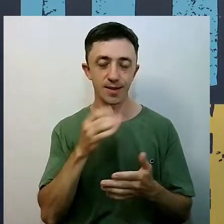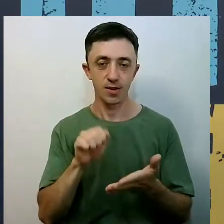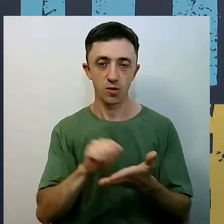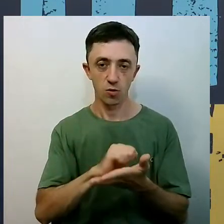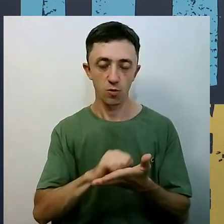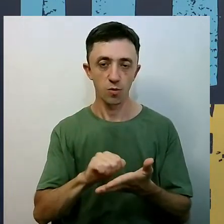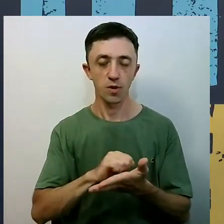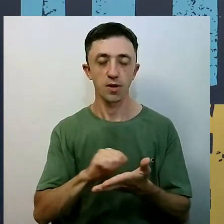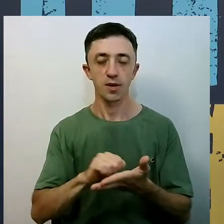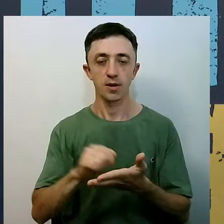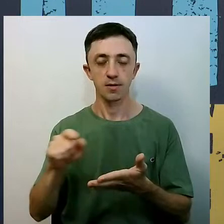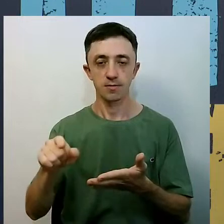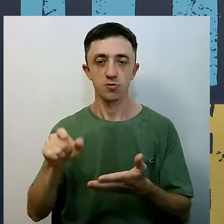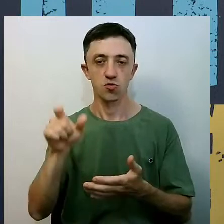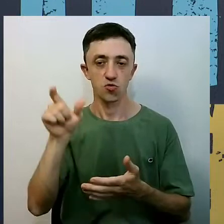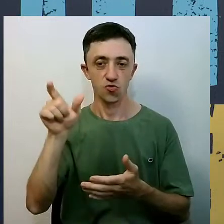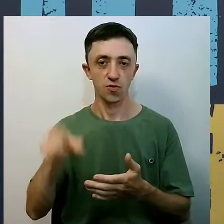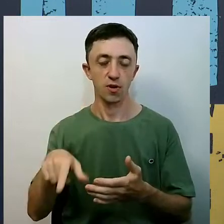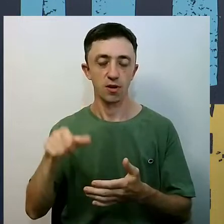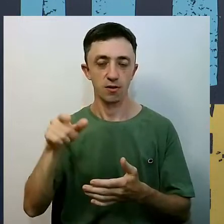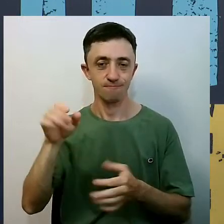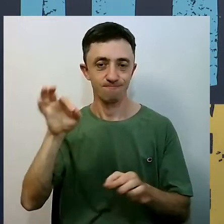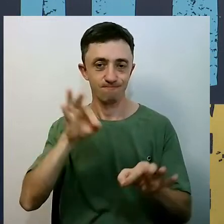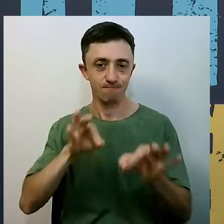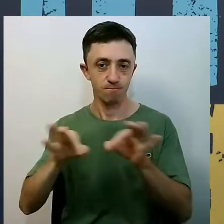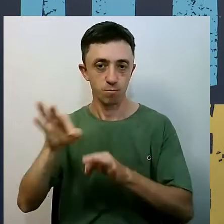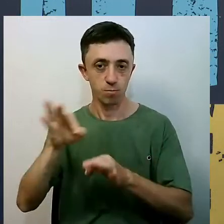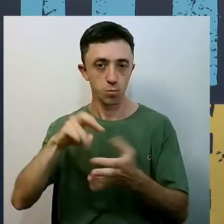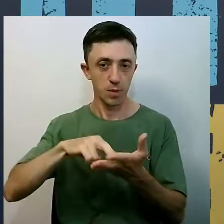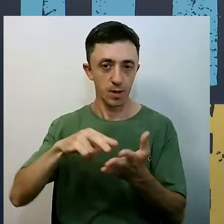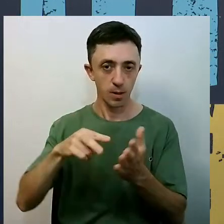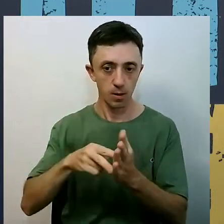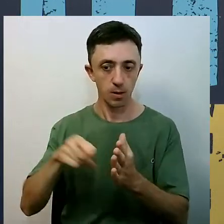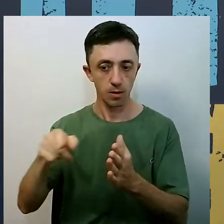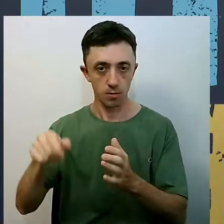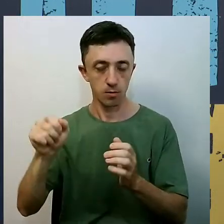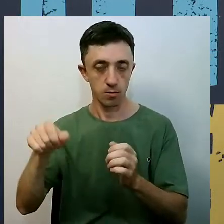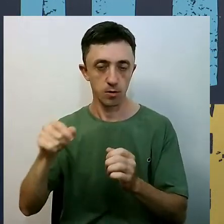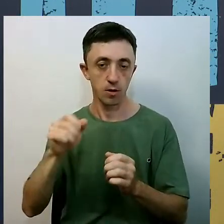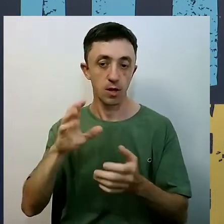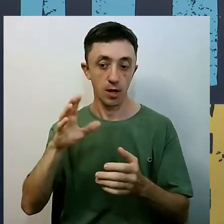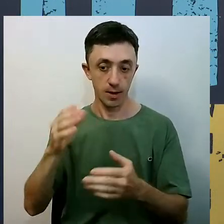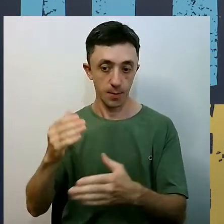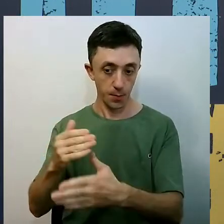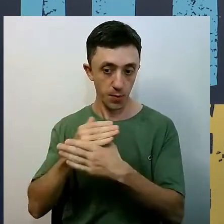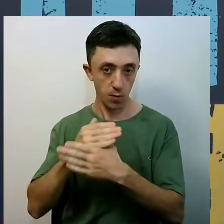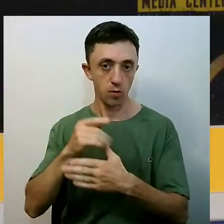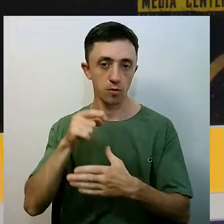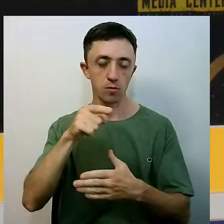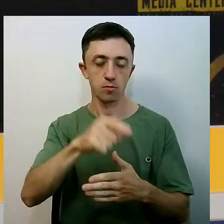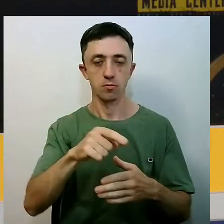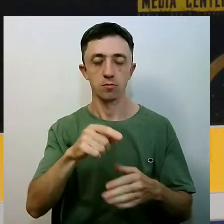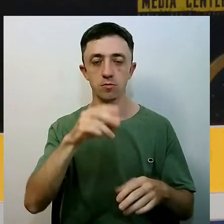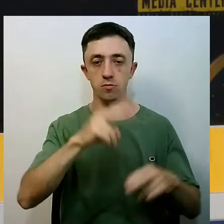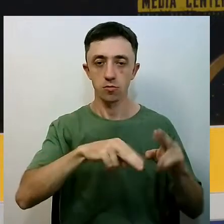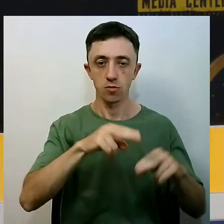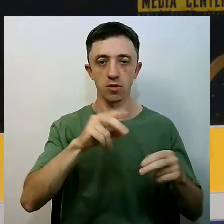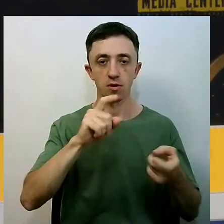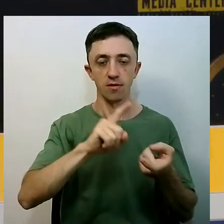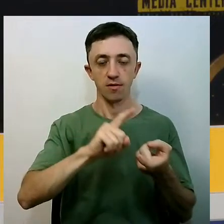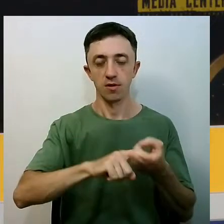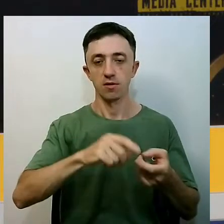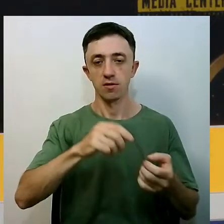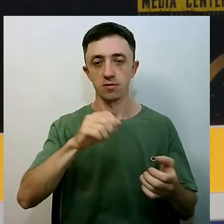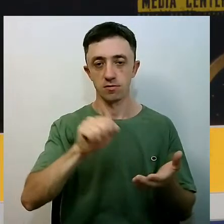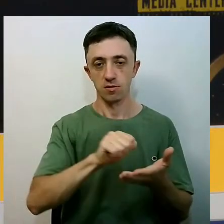the document which is needed by the state authorities, architects, to be